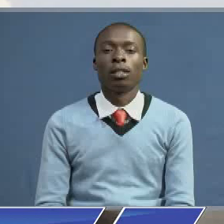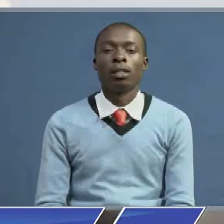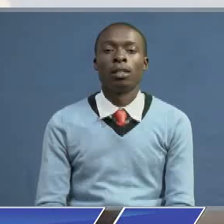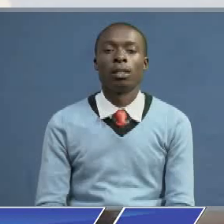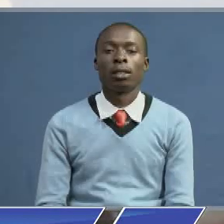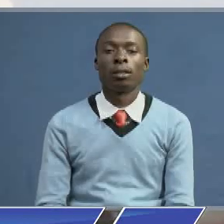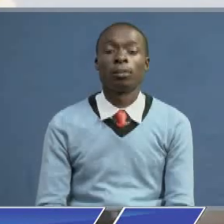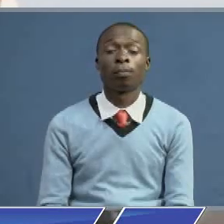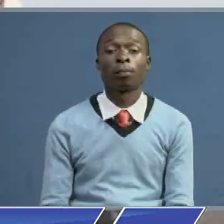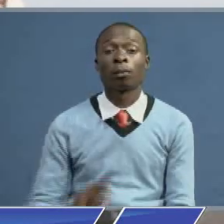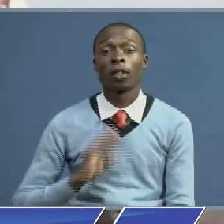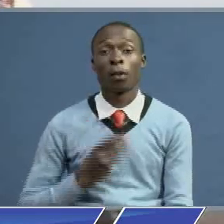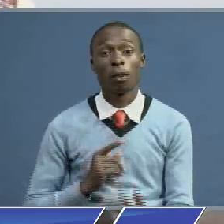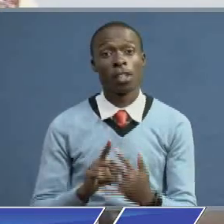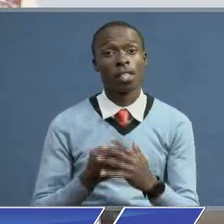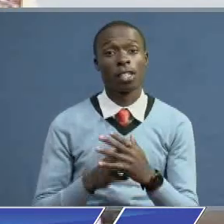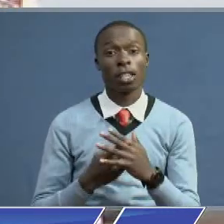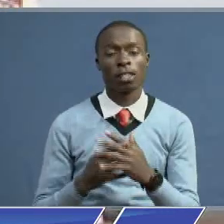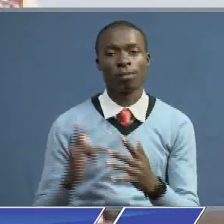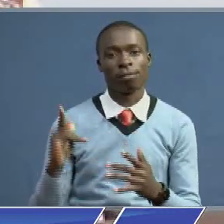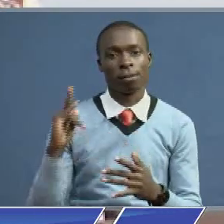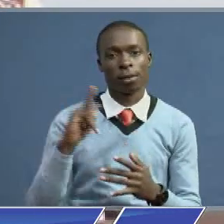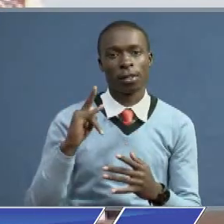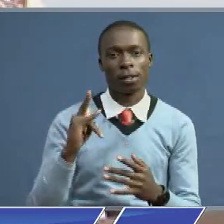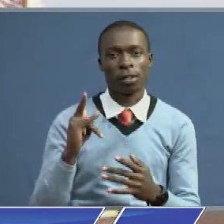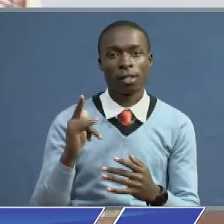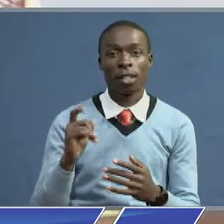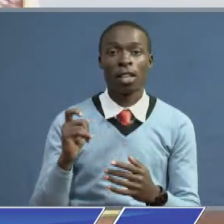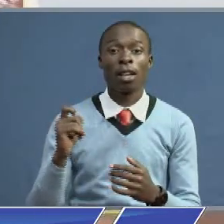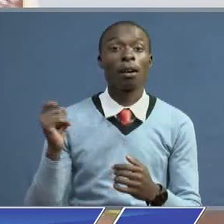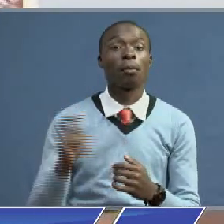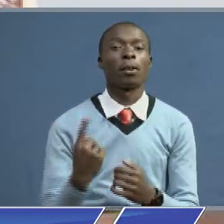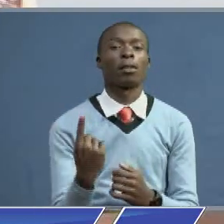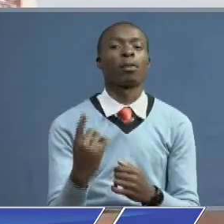Mamba ndege tumeanza January mwaka huu.